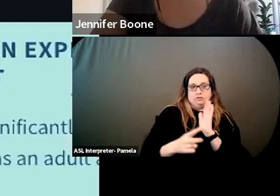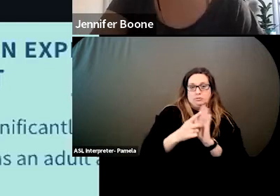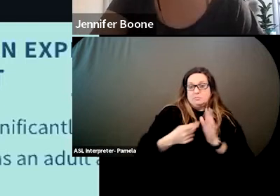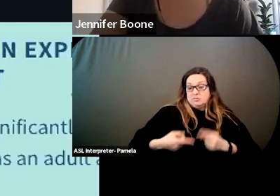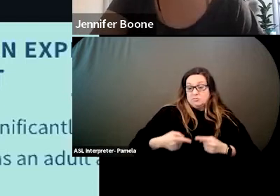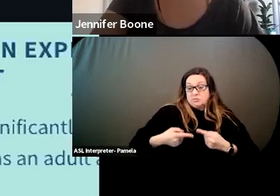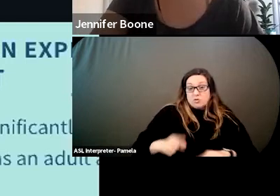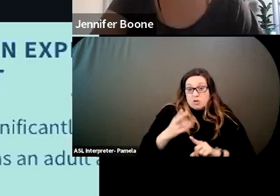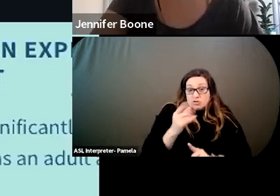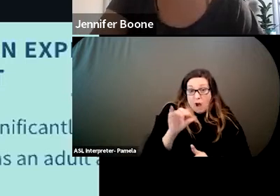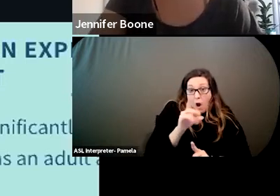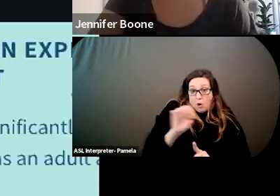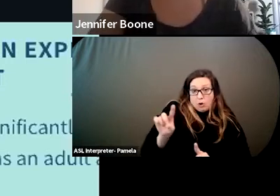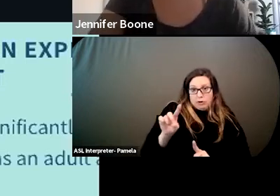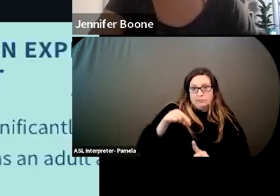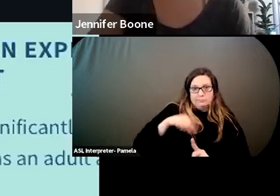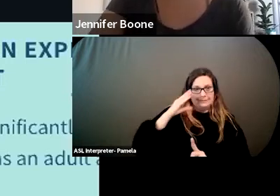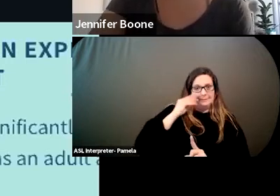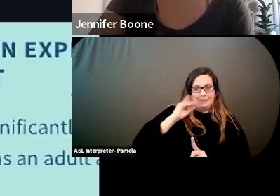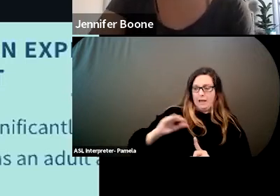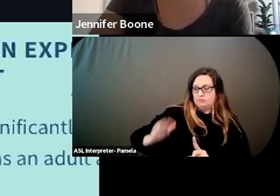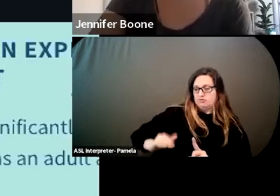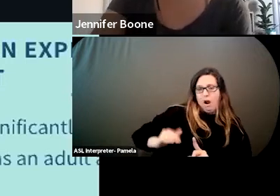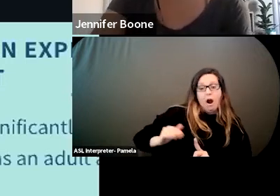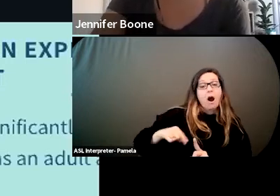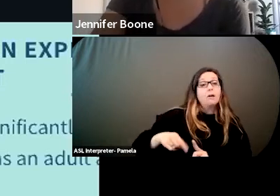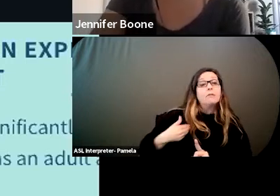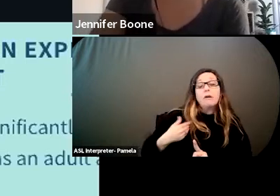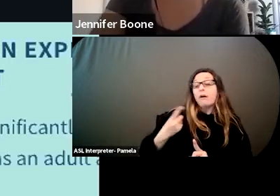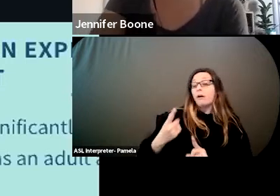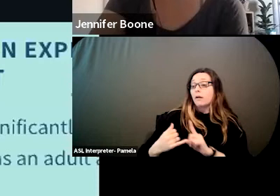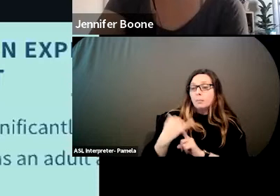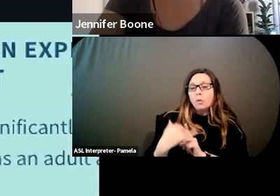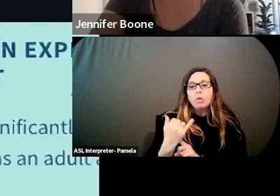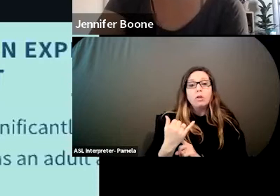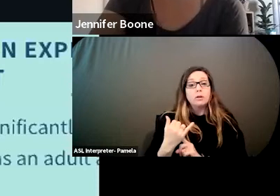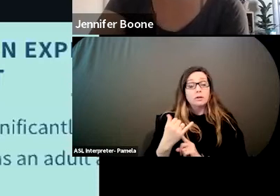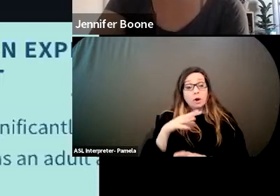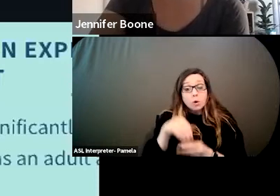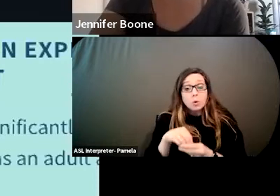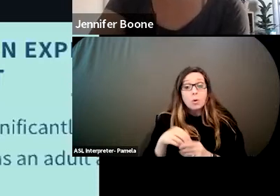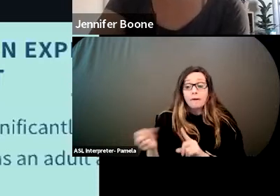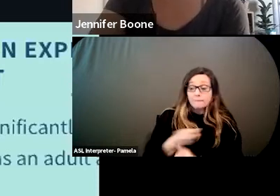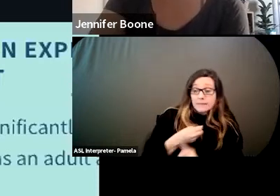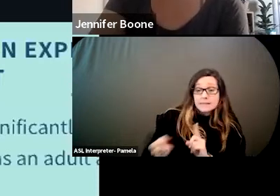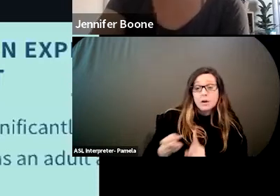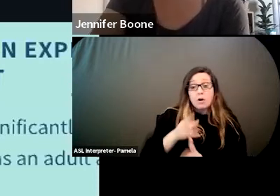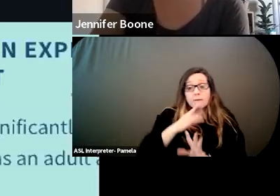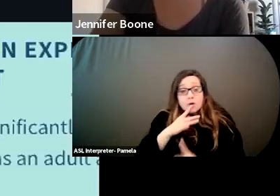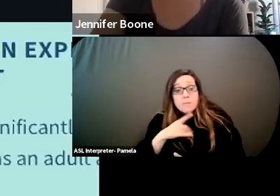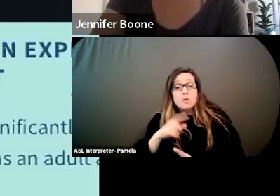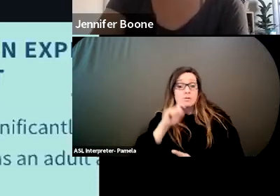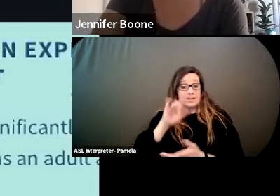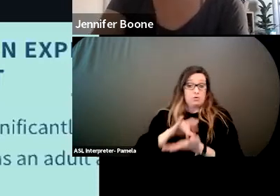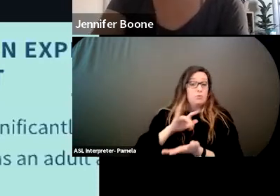of LGBT children have experienced some form of bullying, including physical, verbal, and sexual assault. In general,